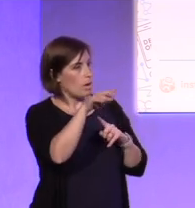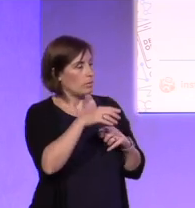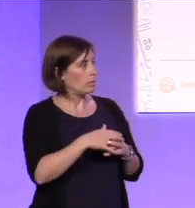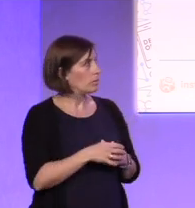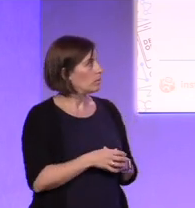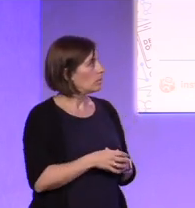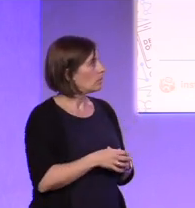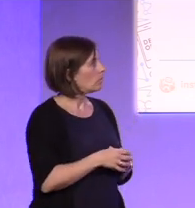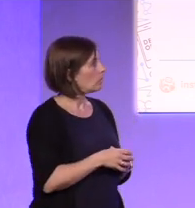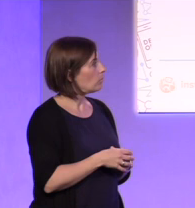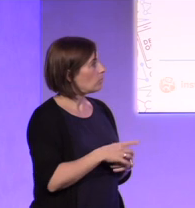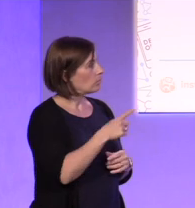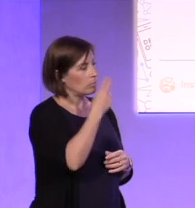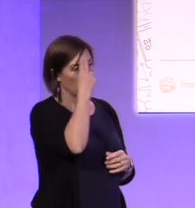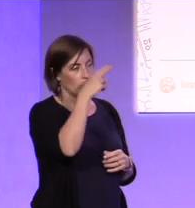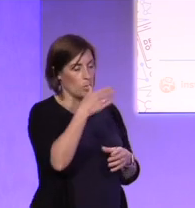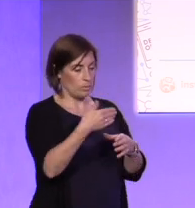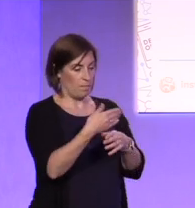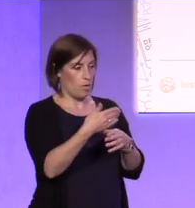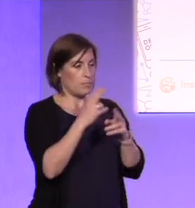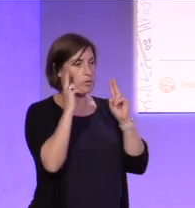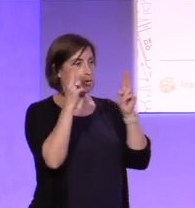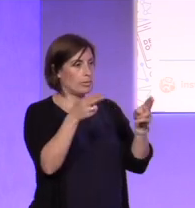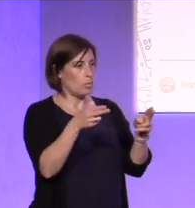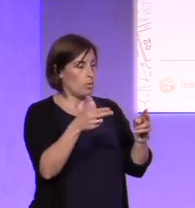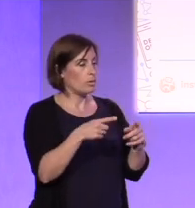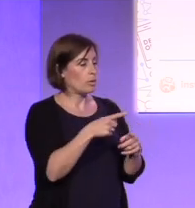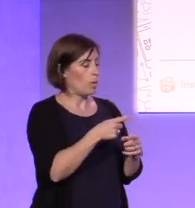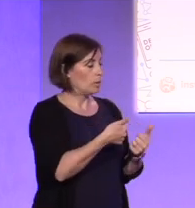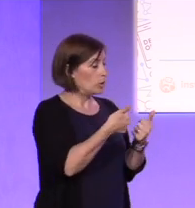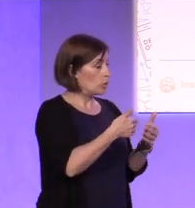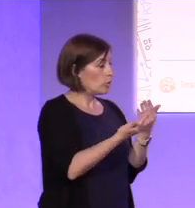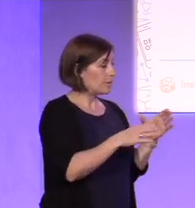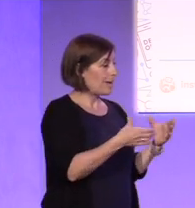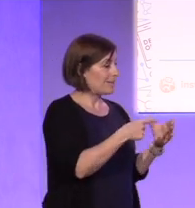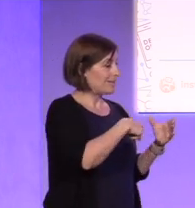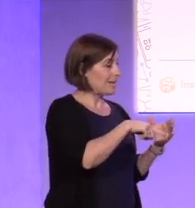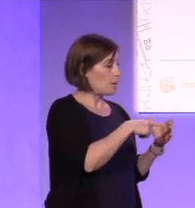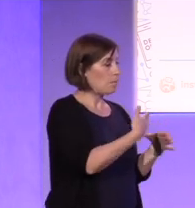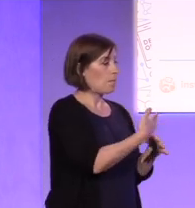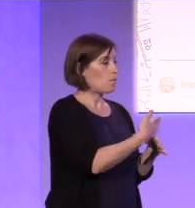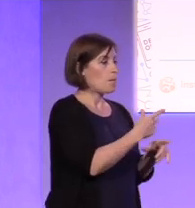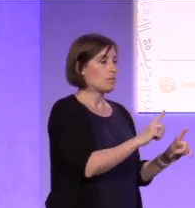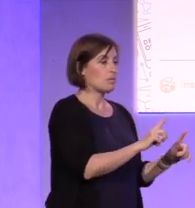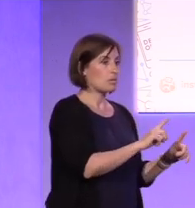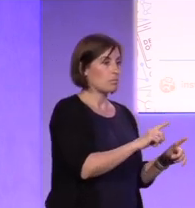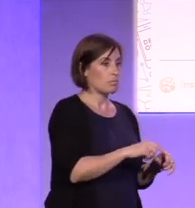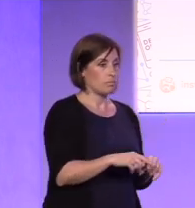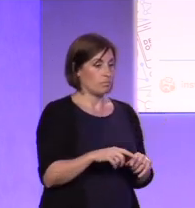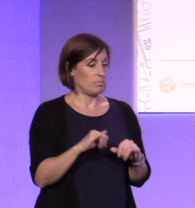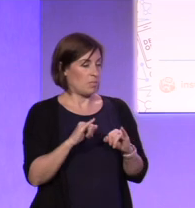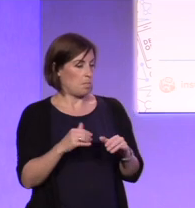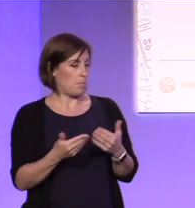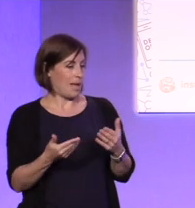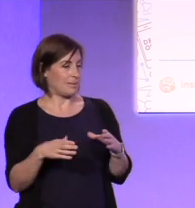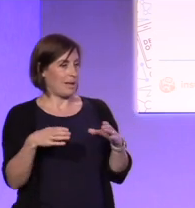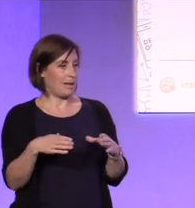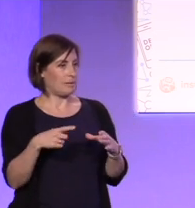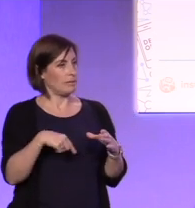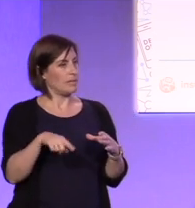corridors. We looked at what the team was behaving like on a good day and a bad day. And then we said, as long as you remain within these two boundaries, you're